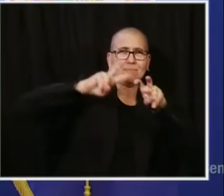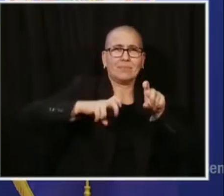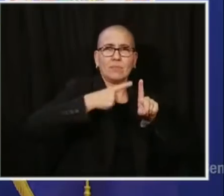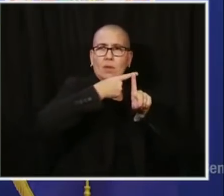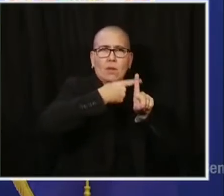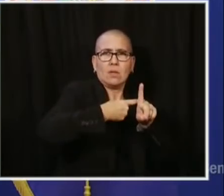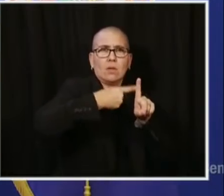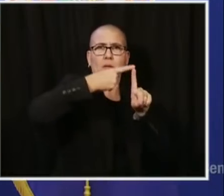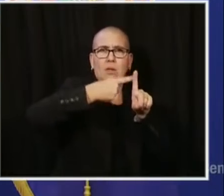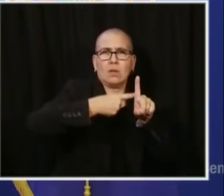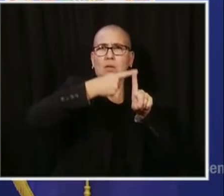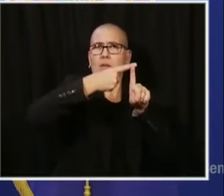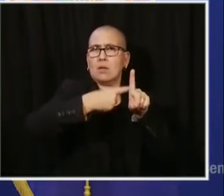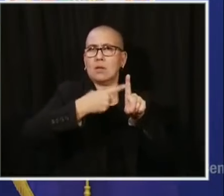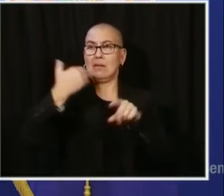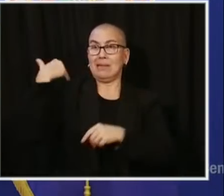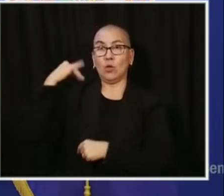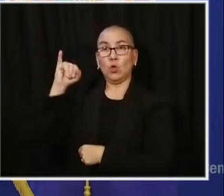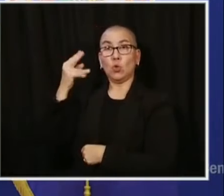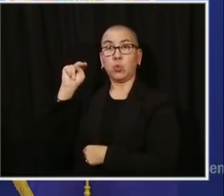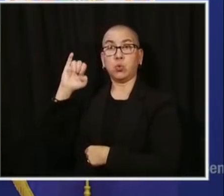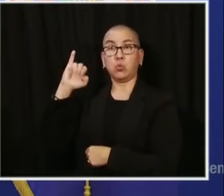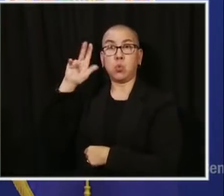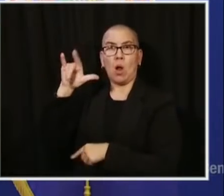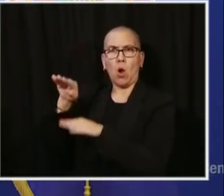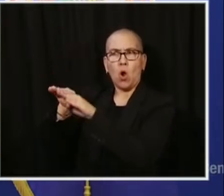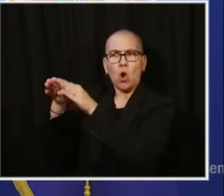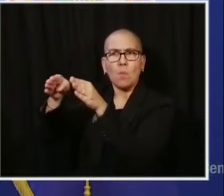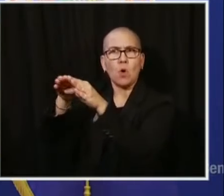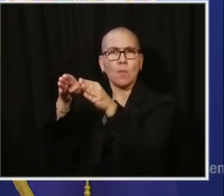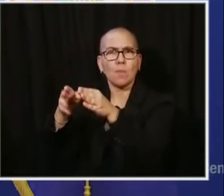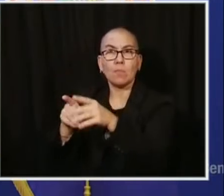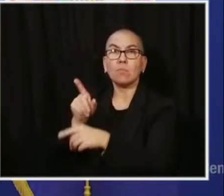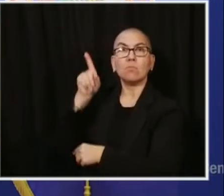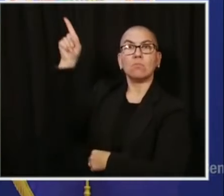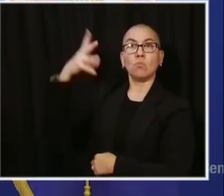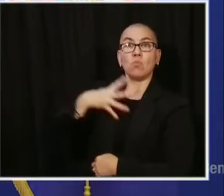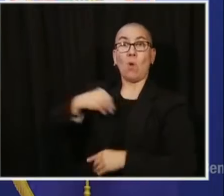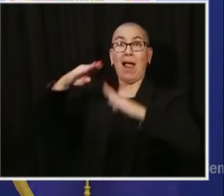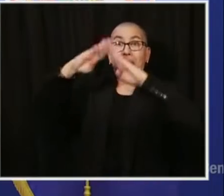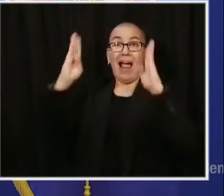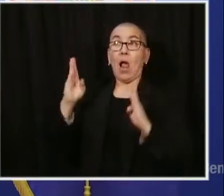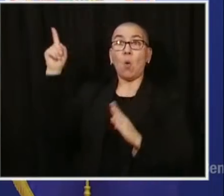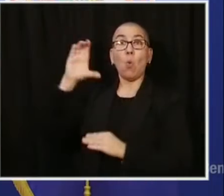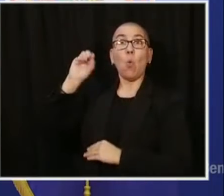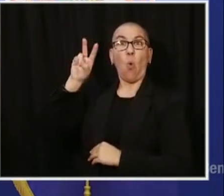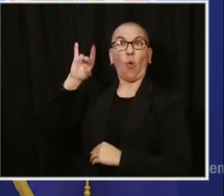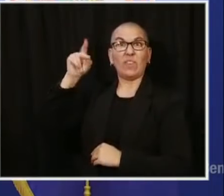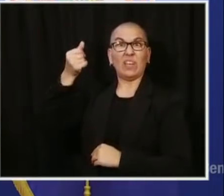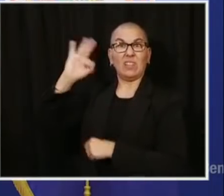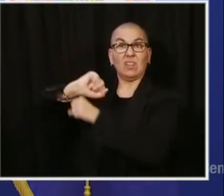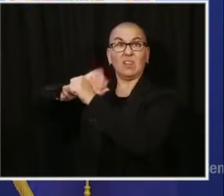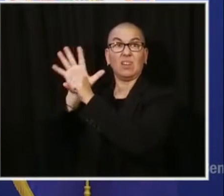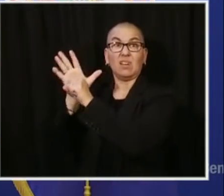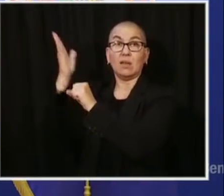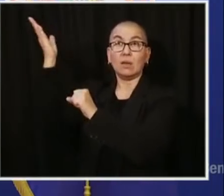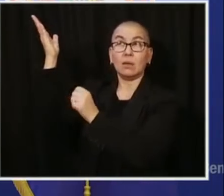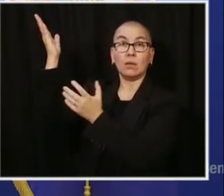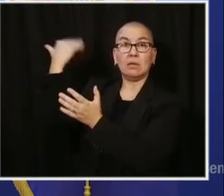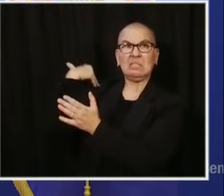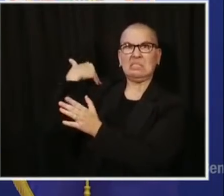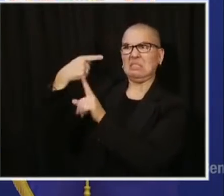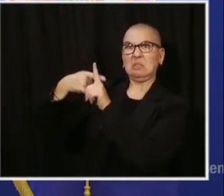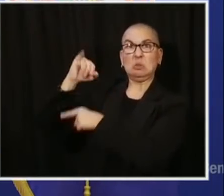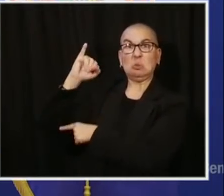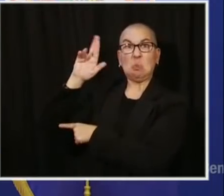But I think the White House Coronavirus Task Force was also deeply worried about us in June and July because they saw us staying flat and not